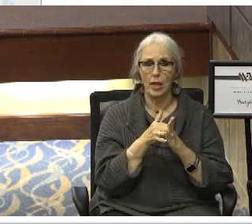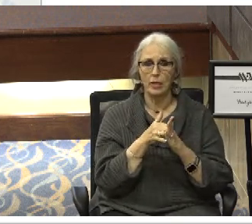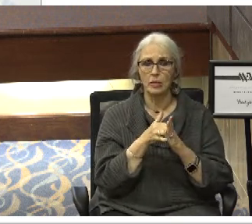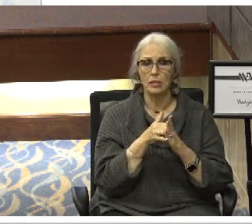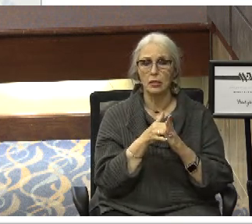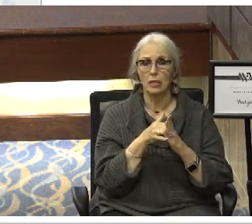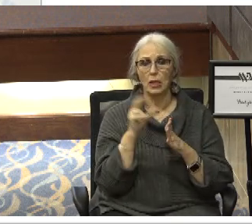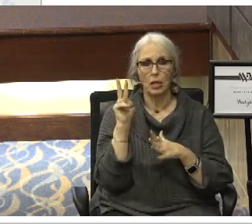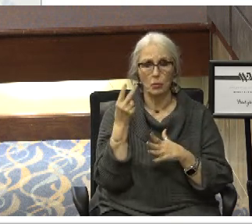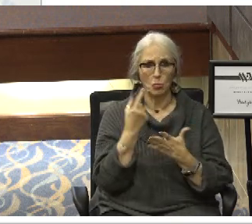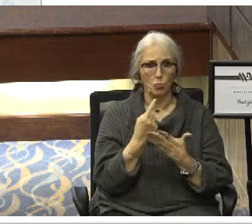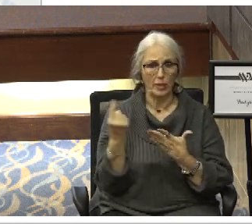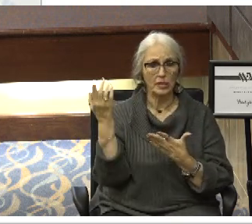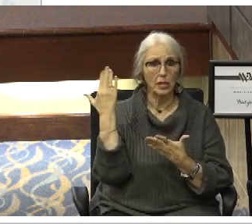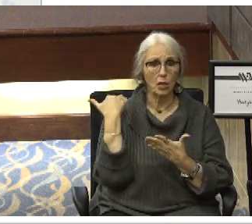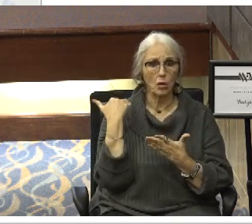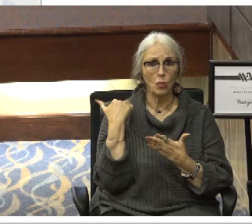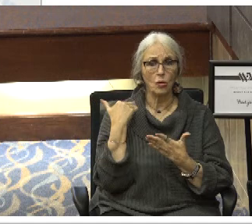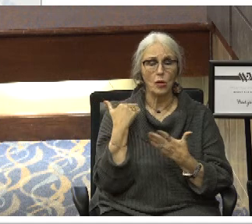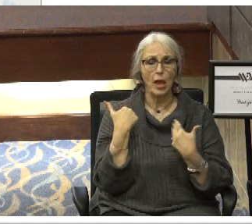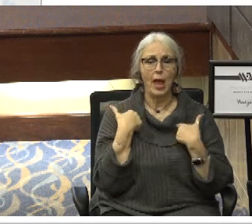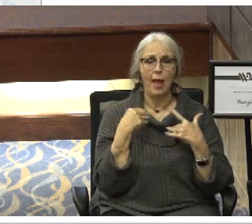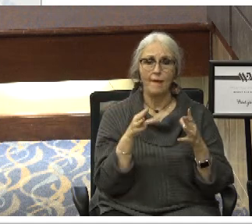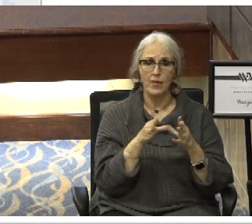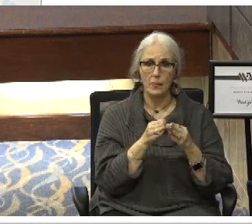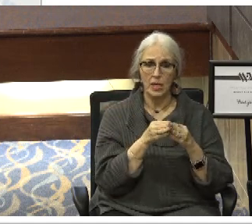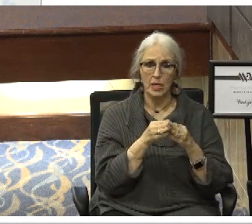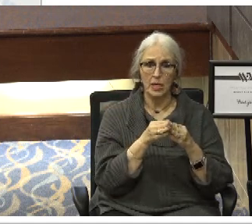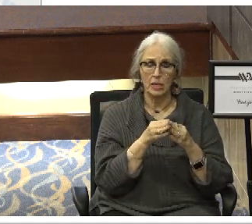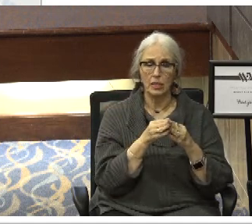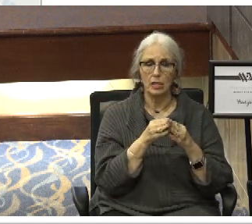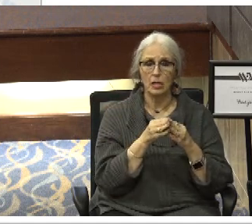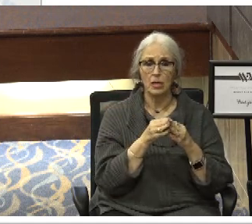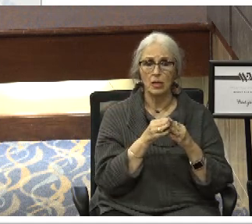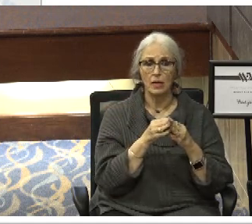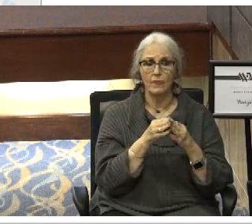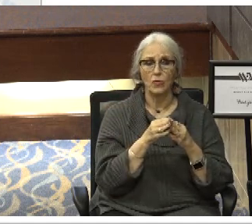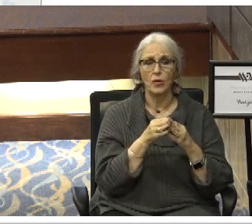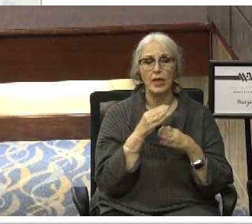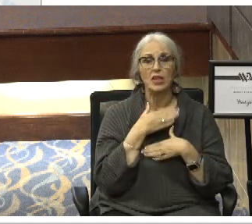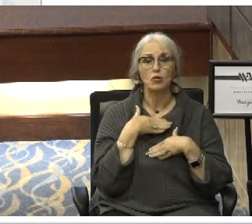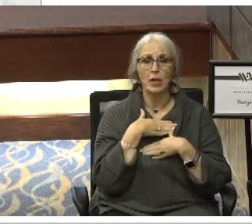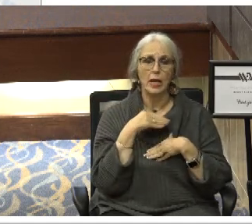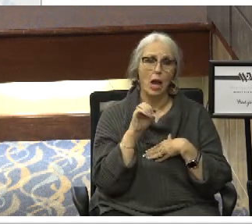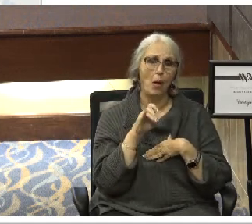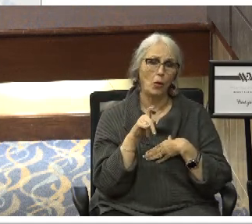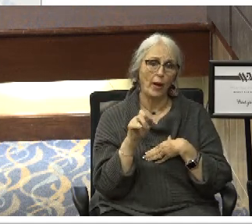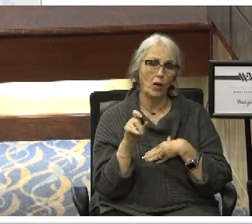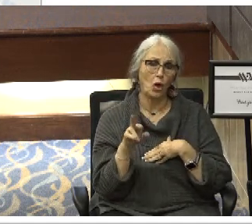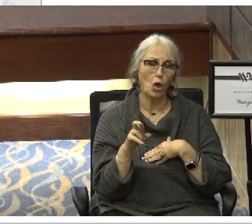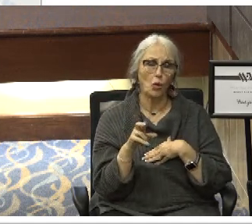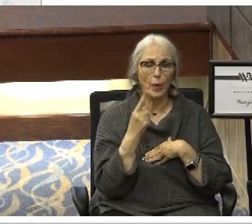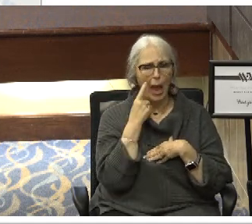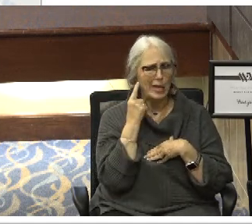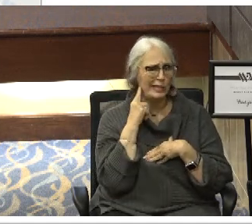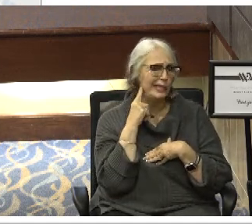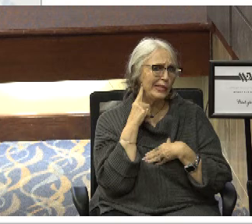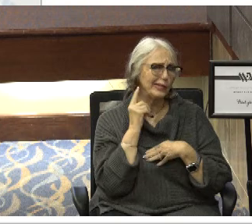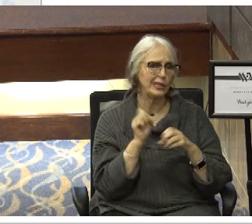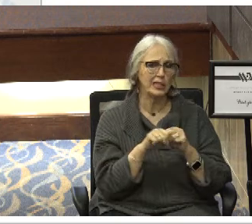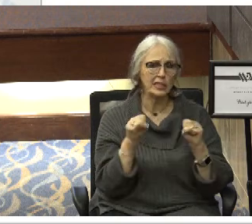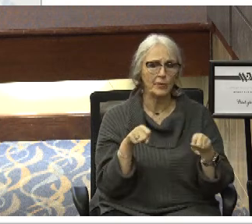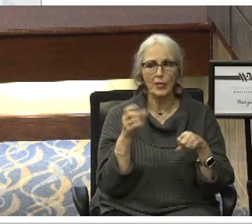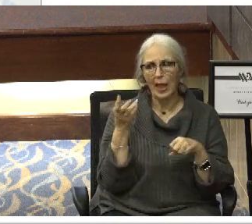a couple weeks ago and had a meeting with Serena and her team and the operators who are the eyes and ears of the system. They know it